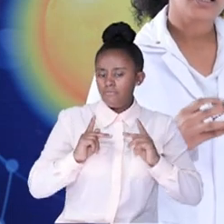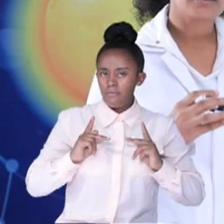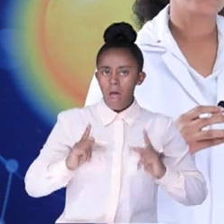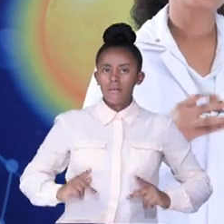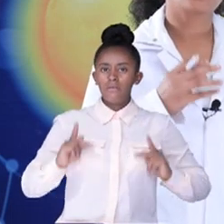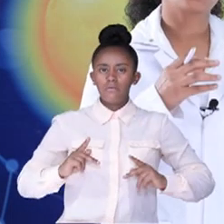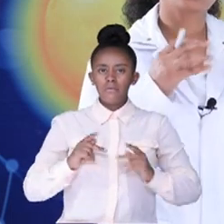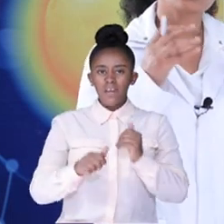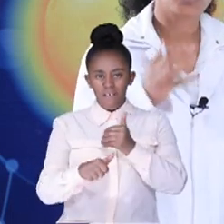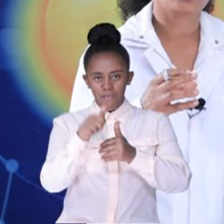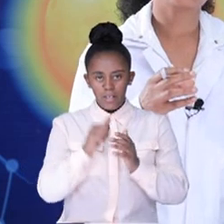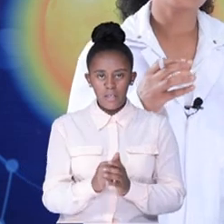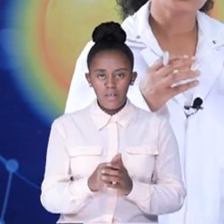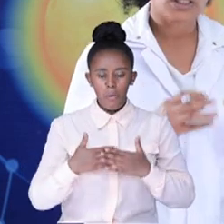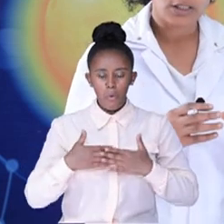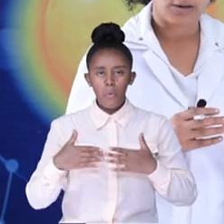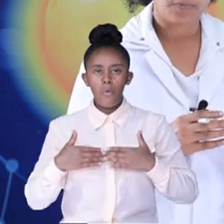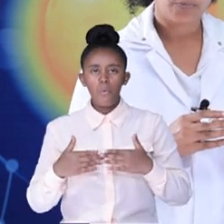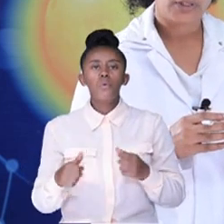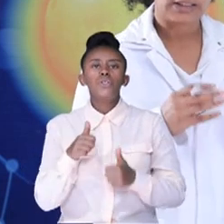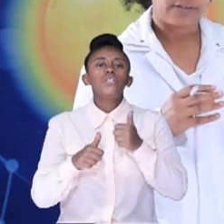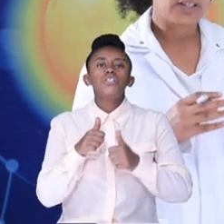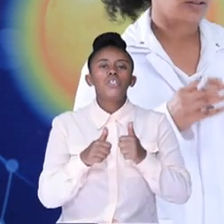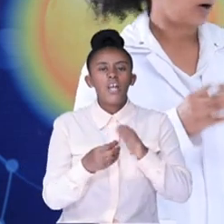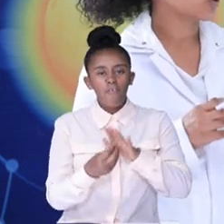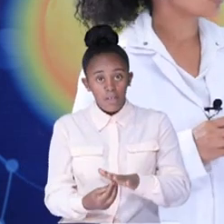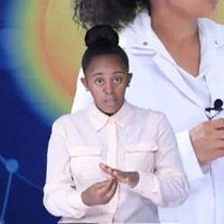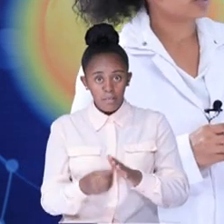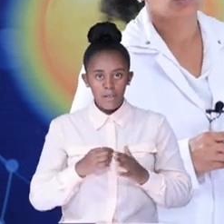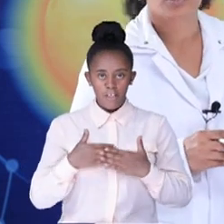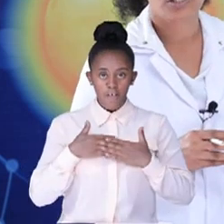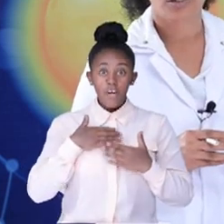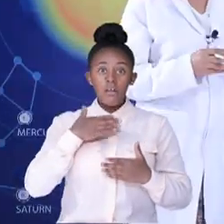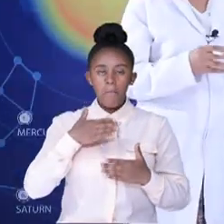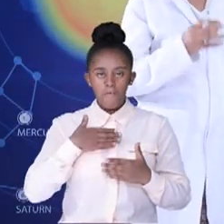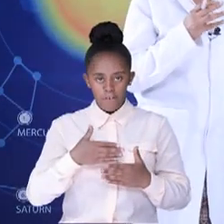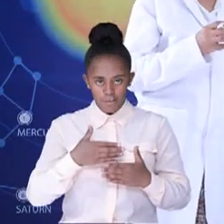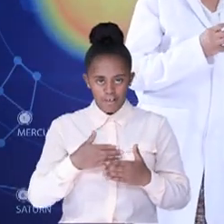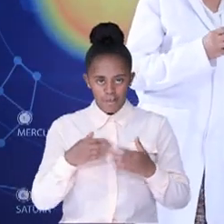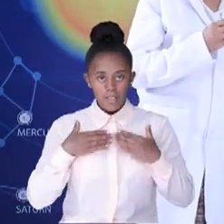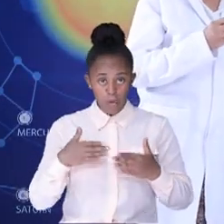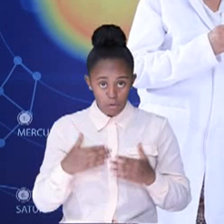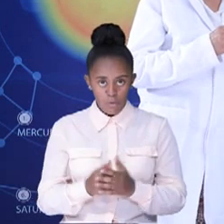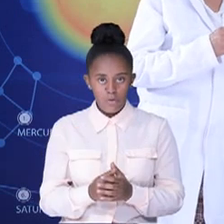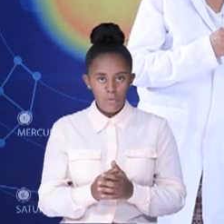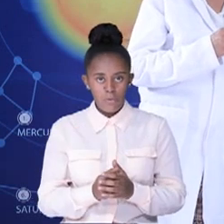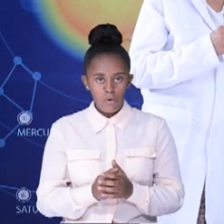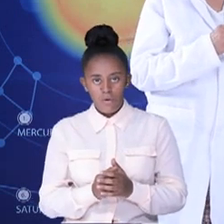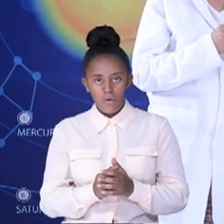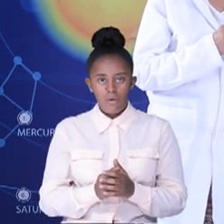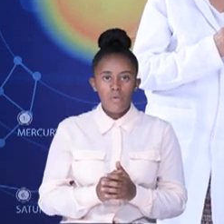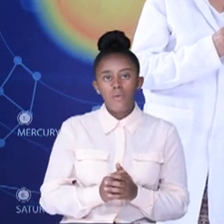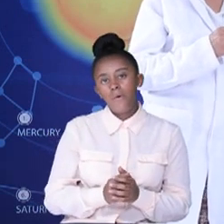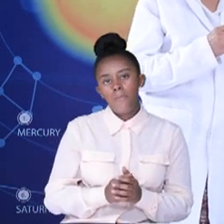body? It affects our respiratory system. It affects our respiratory system. Common cold is also caused